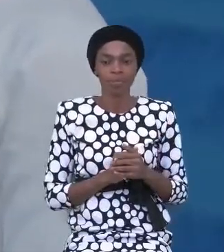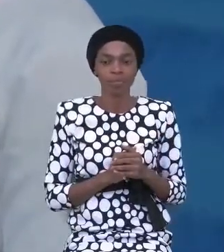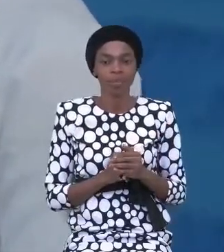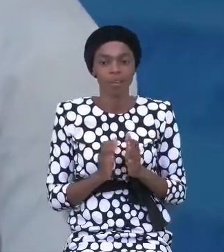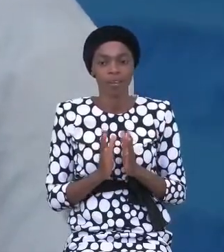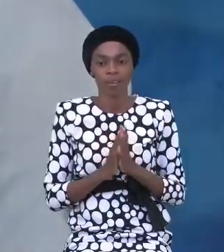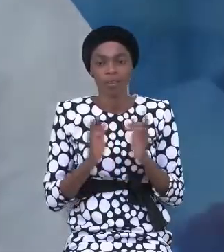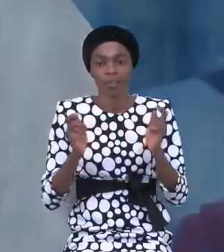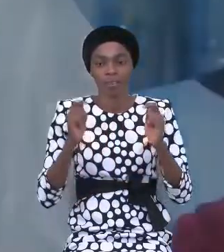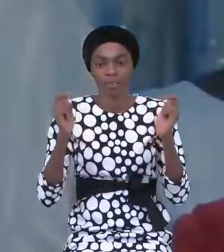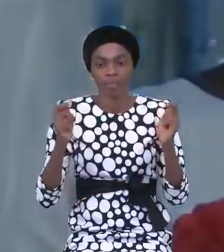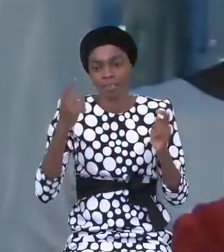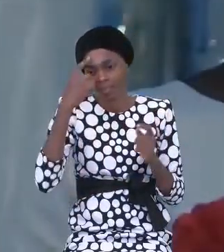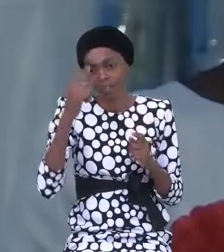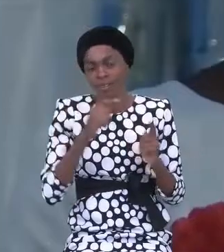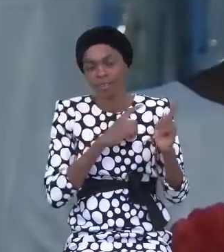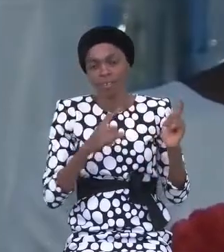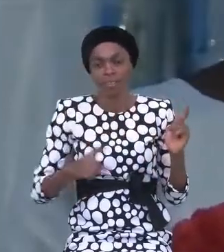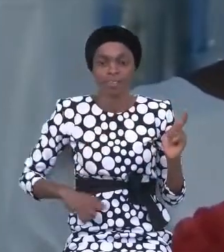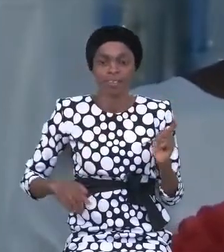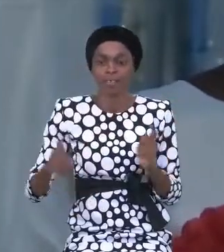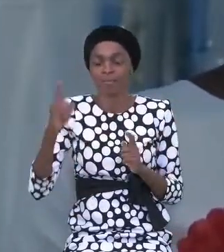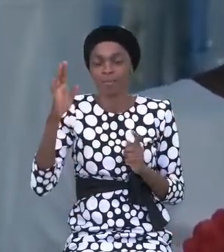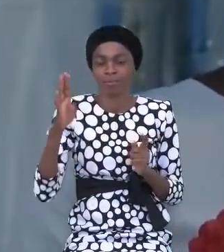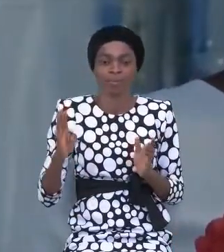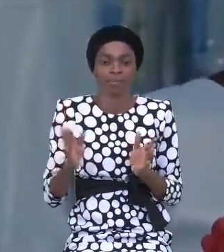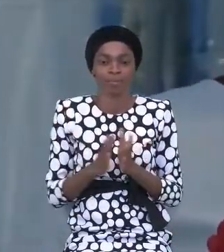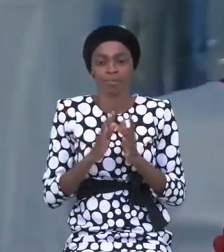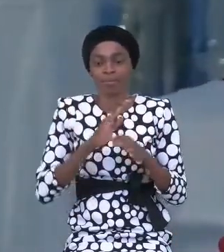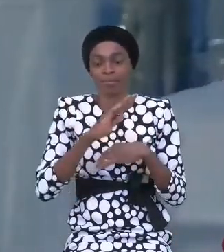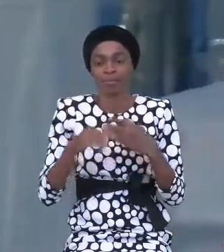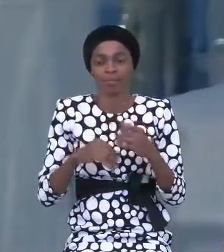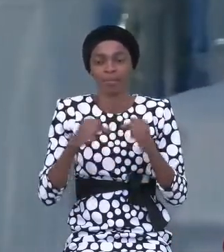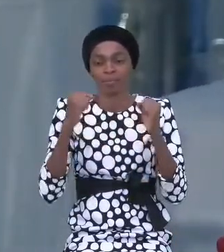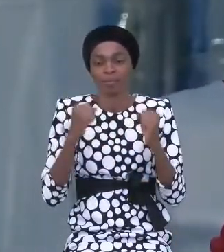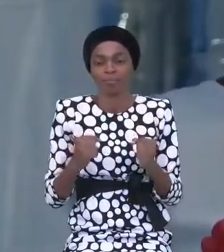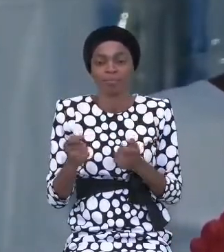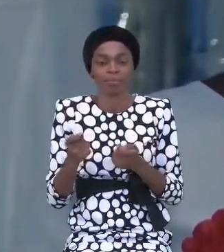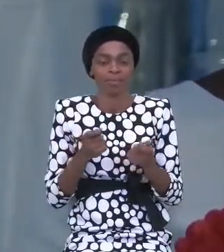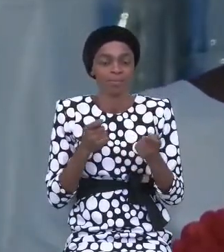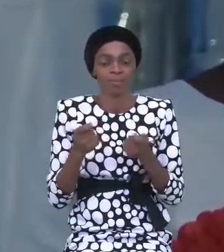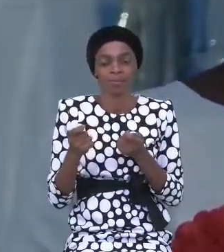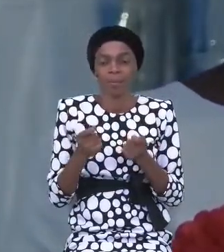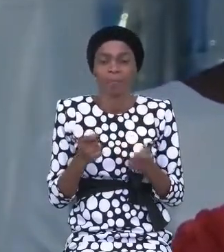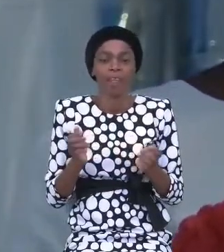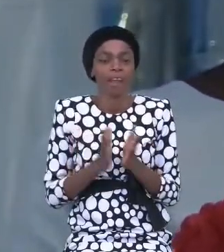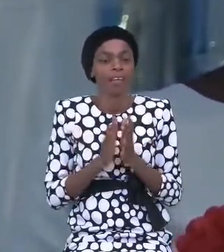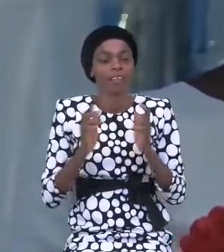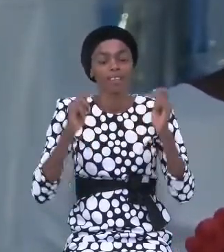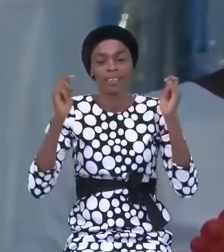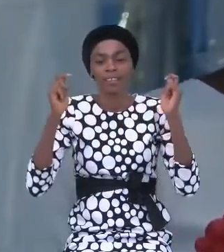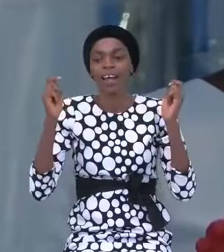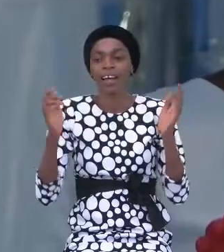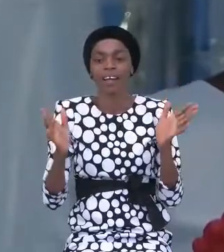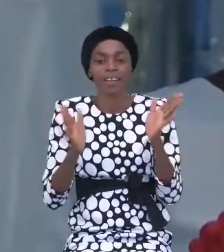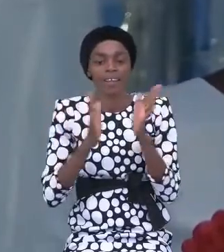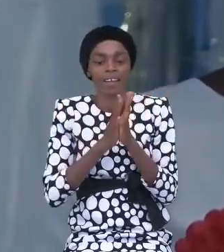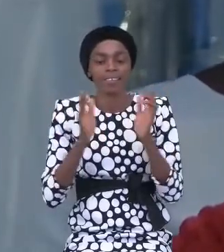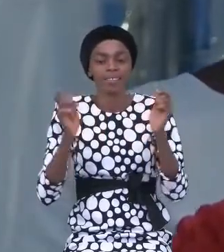Lord. Hallelujah, for the Lord God omnipotent reigneth.